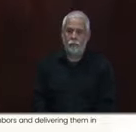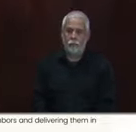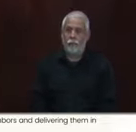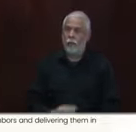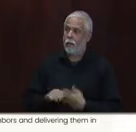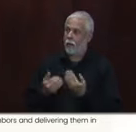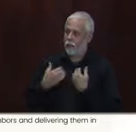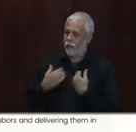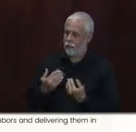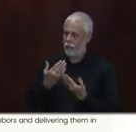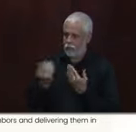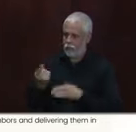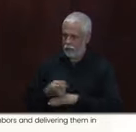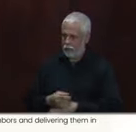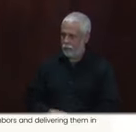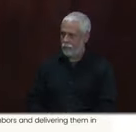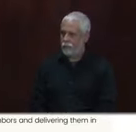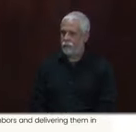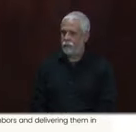And that's all I have for today.